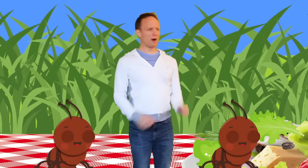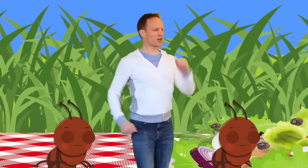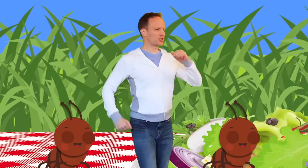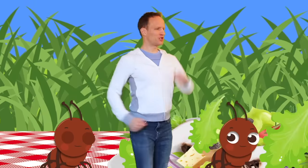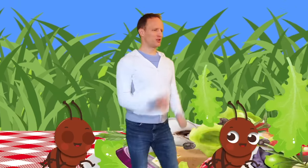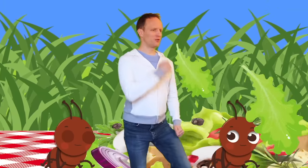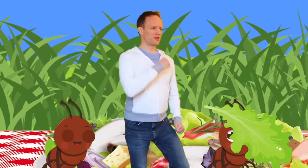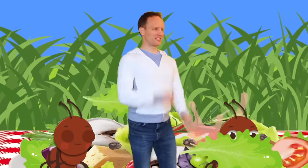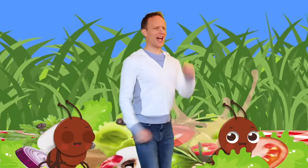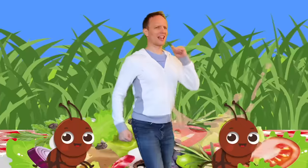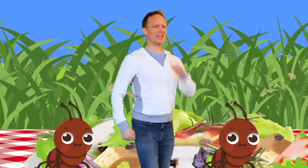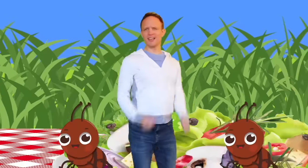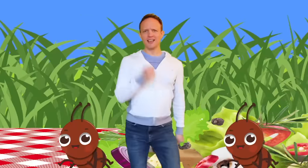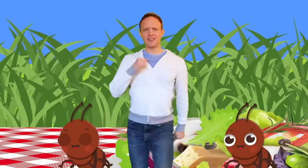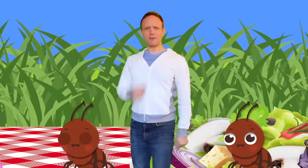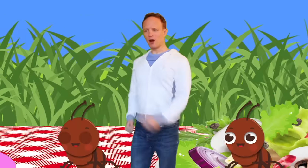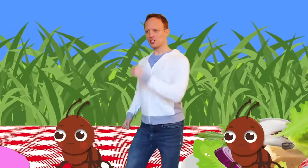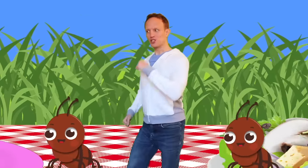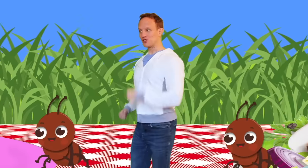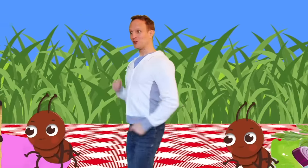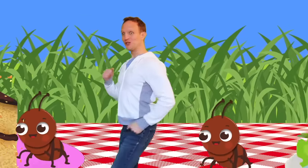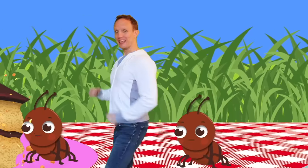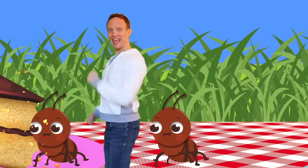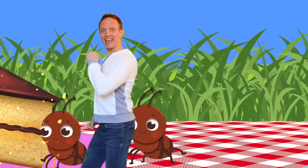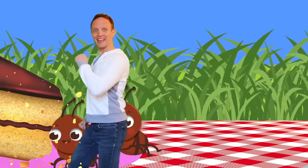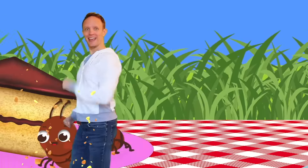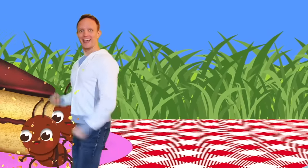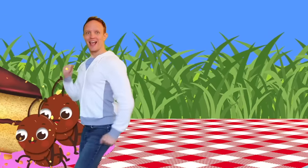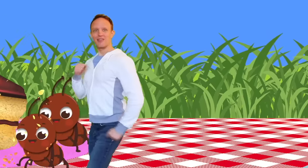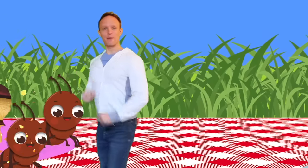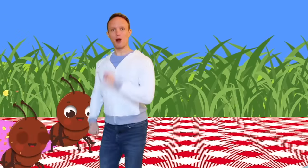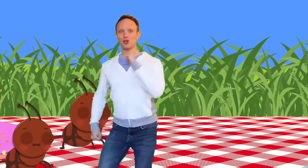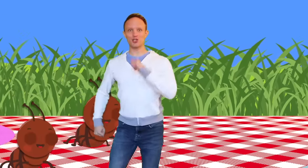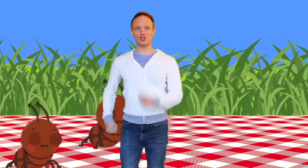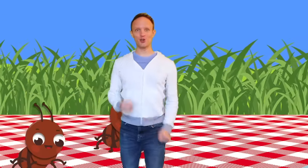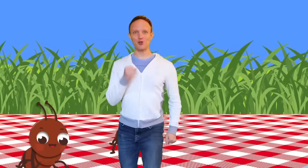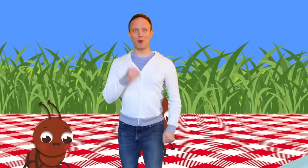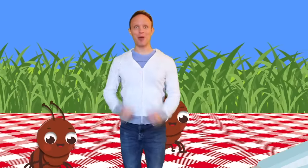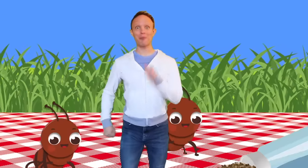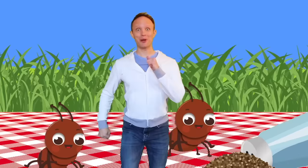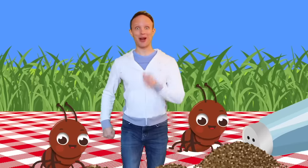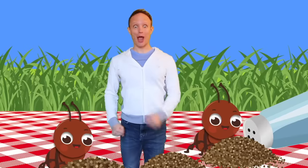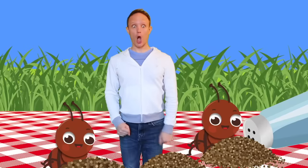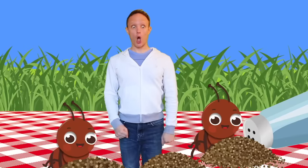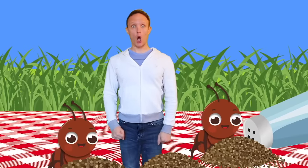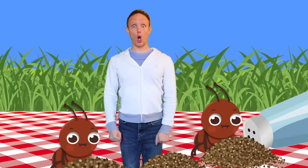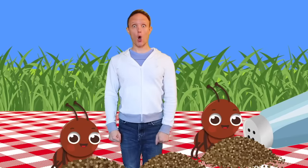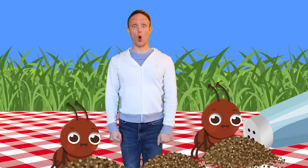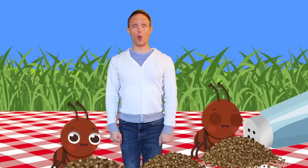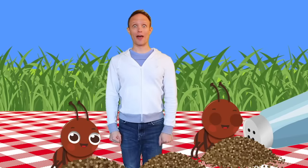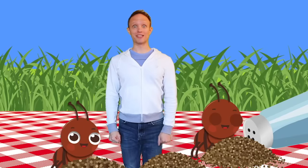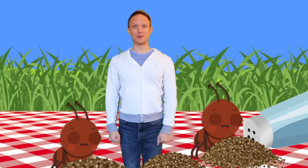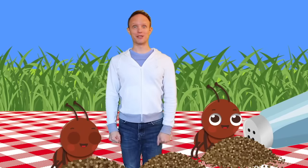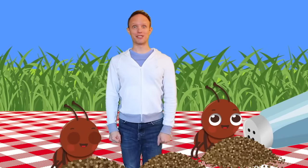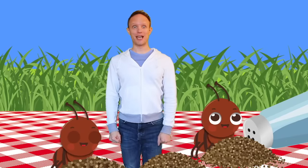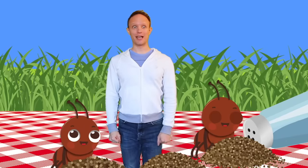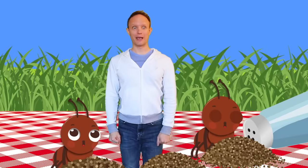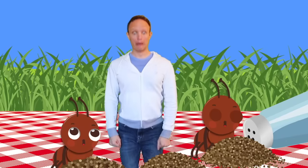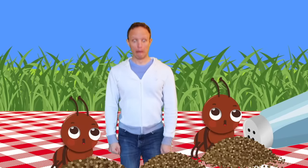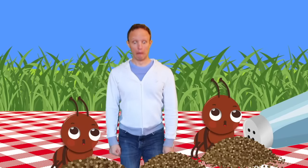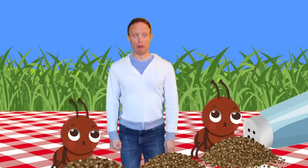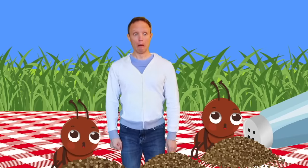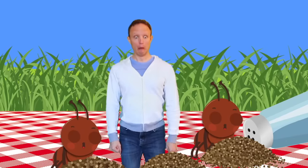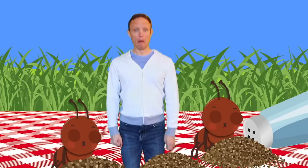They march into the salad. They march into the cake. They march into the pepper. Uh-oh, that's a